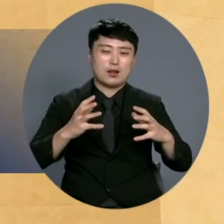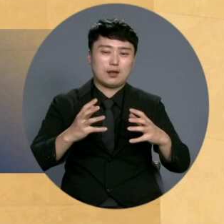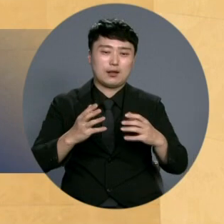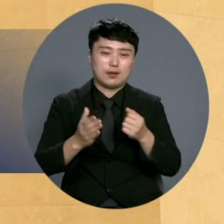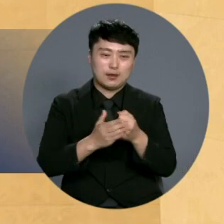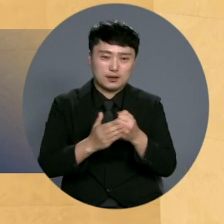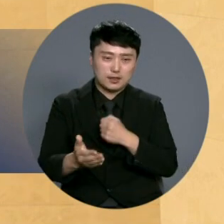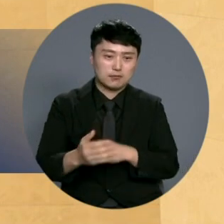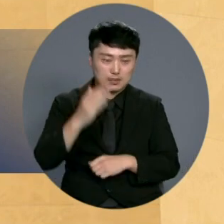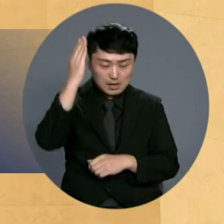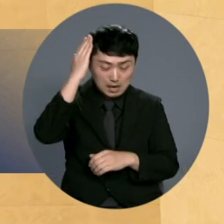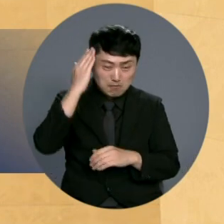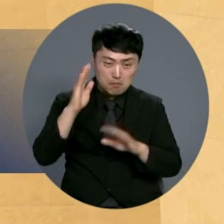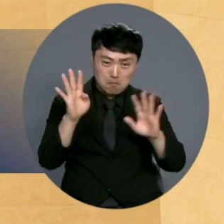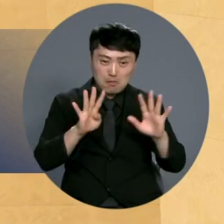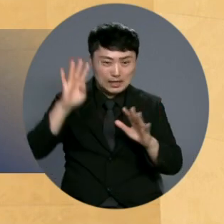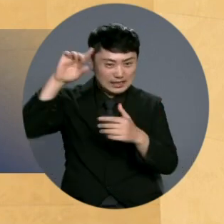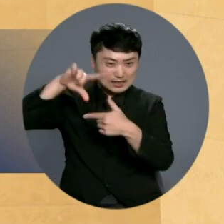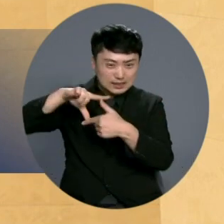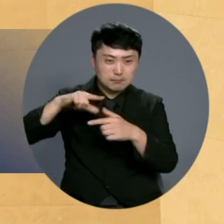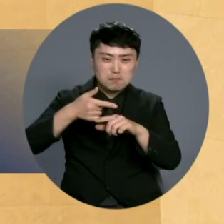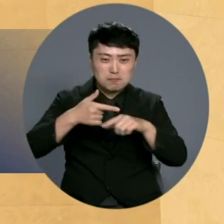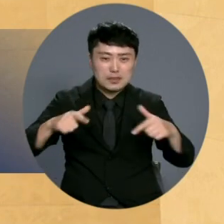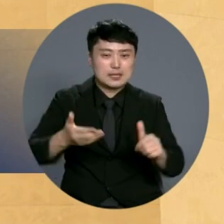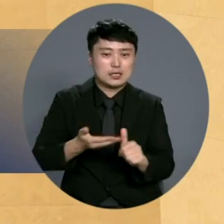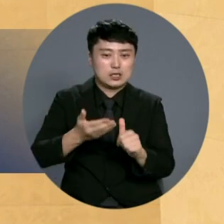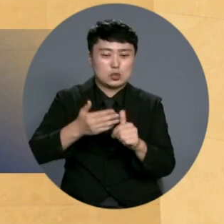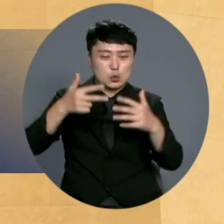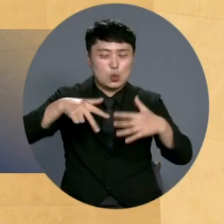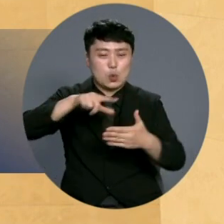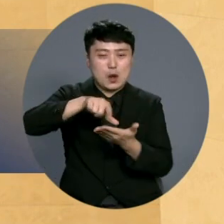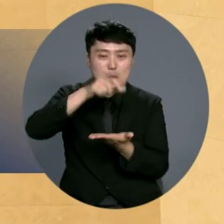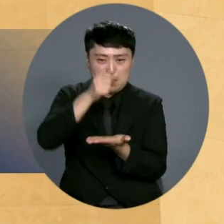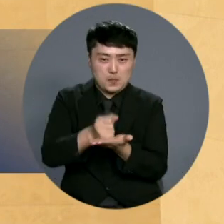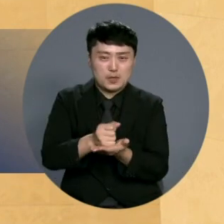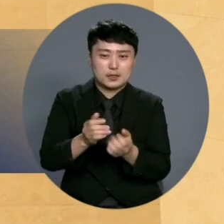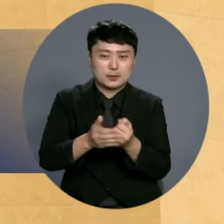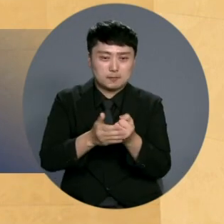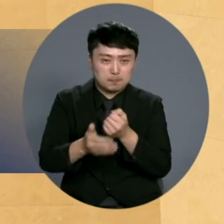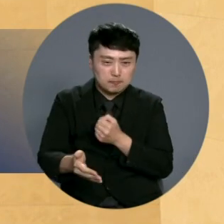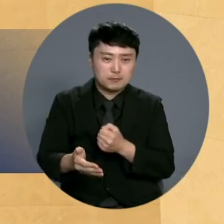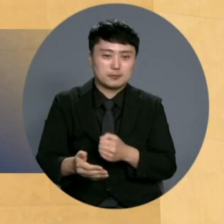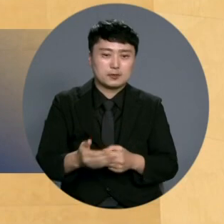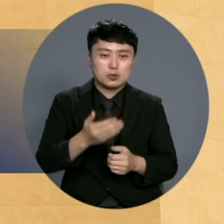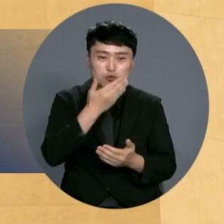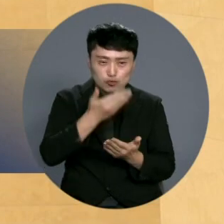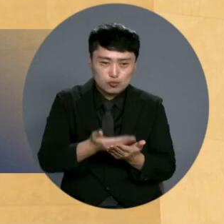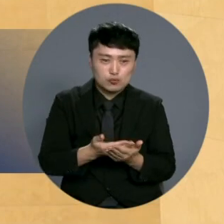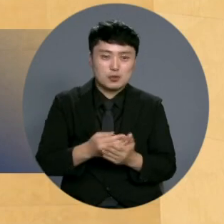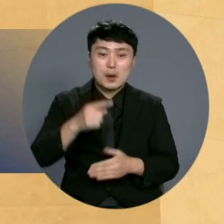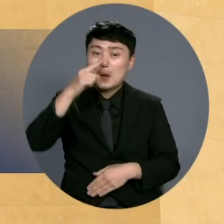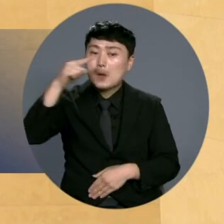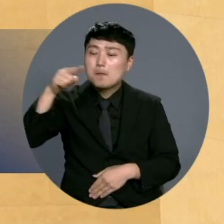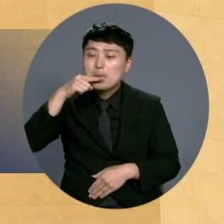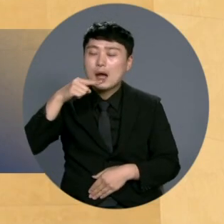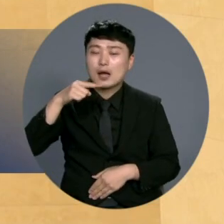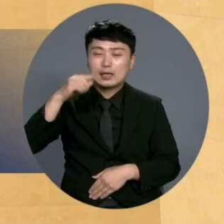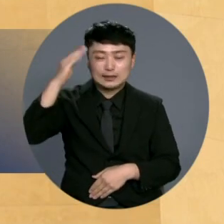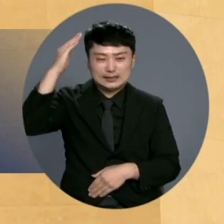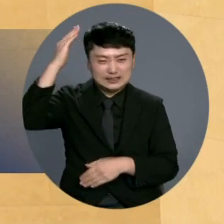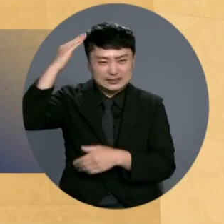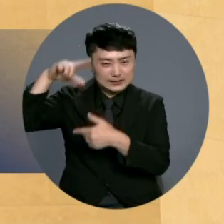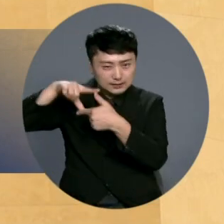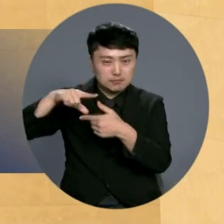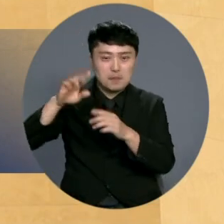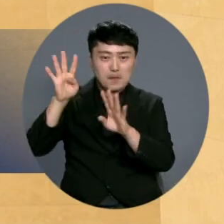conditions for seaweed growth, but also culturally recognizing seaweed as important. That recognition of seaweed is new